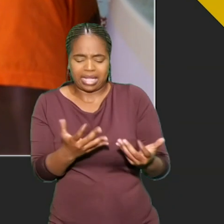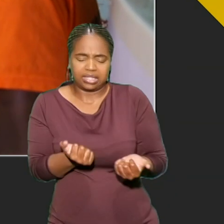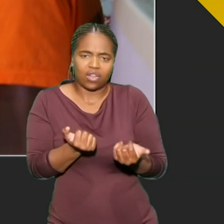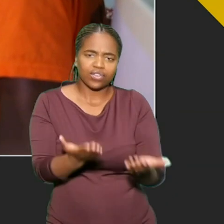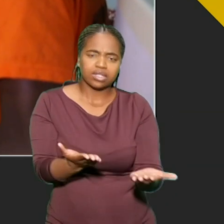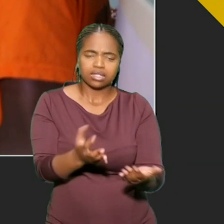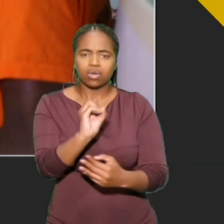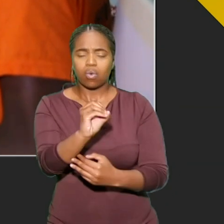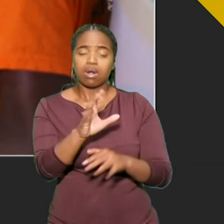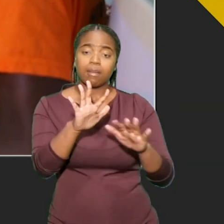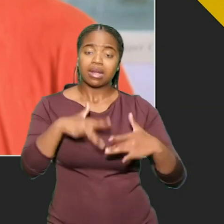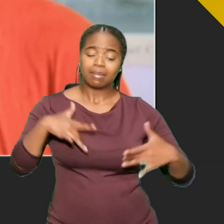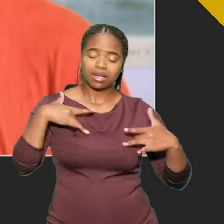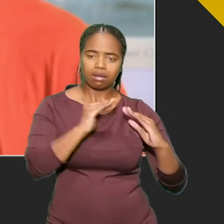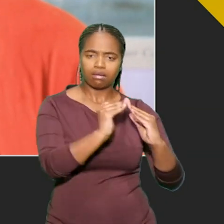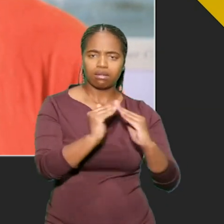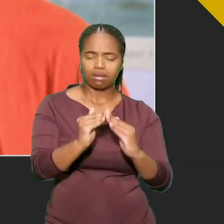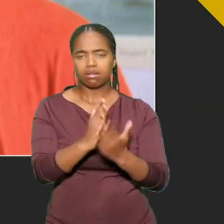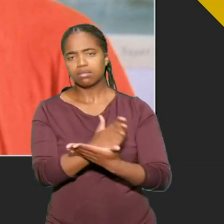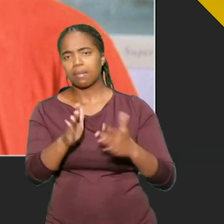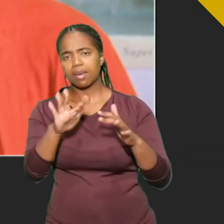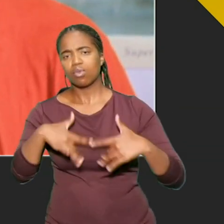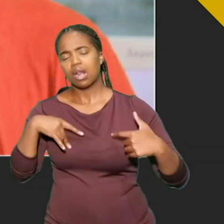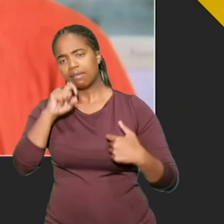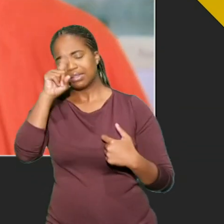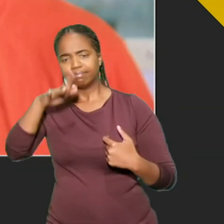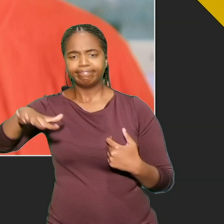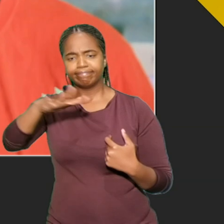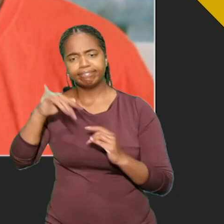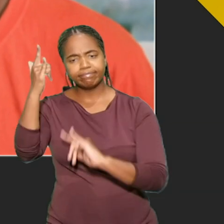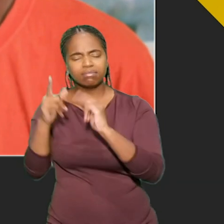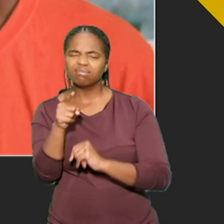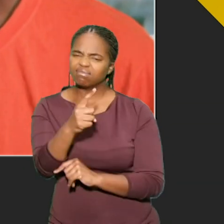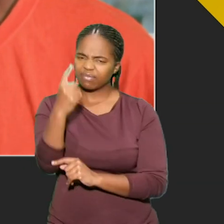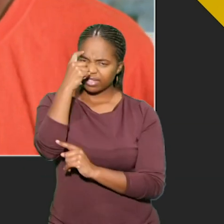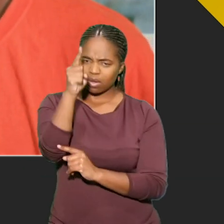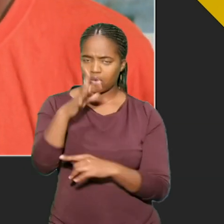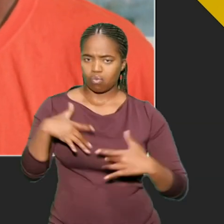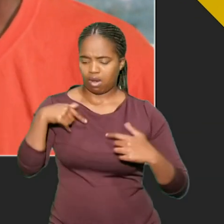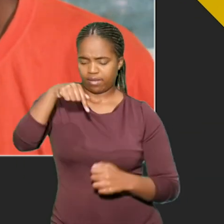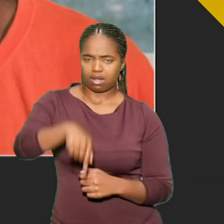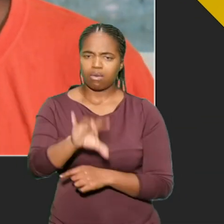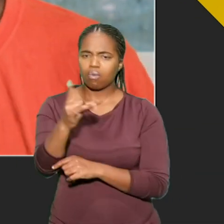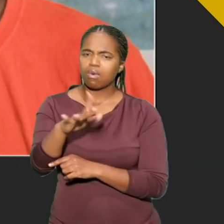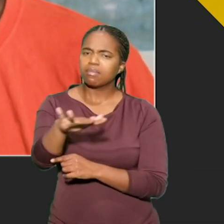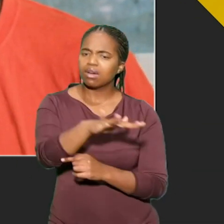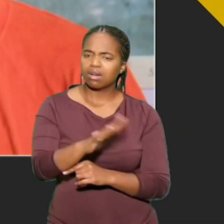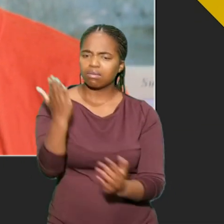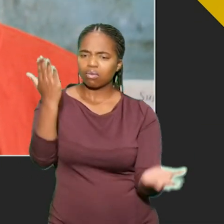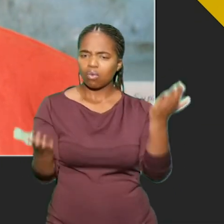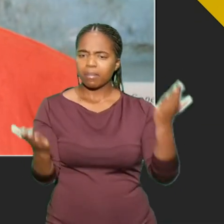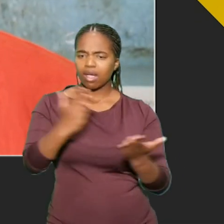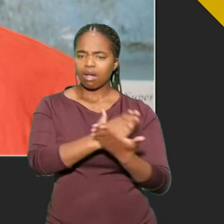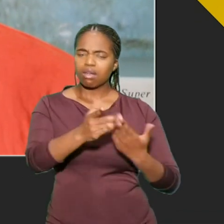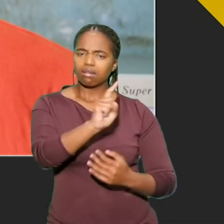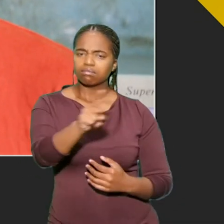issued abantu abahlale kasi to the ones abahlale ema suburbs or emadolobheni wena as i out ehlale kasi ungathi compared to omunye umntwana ohlale